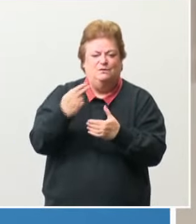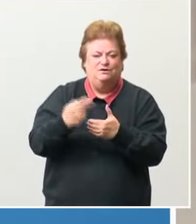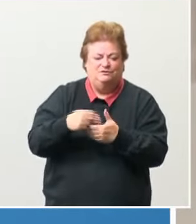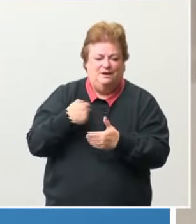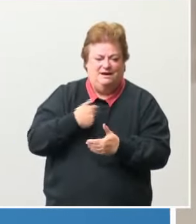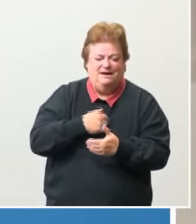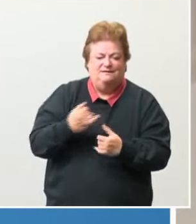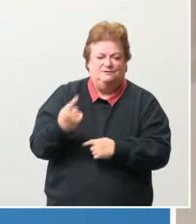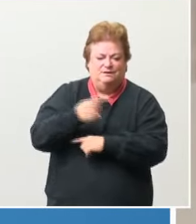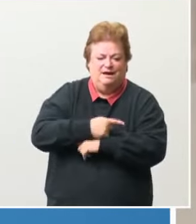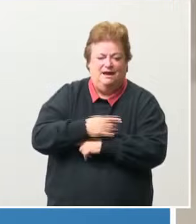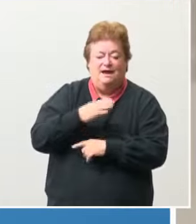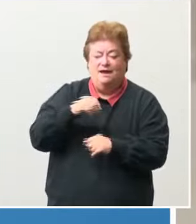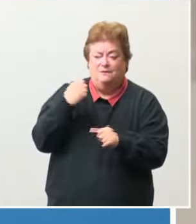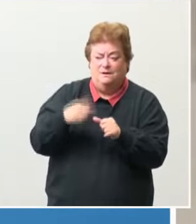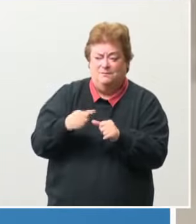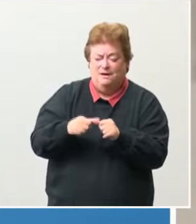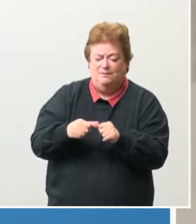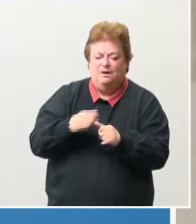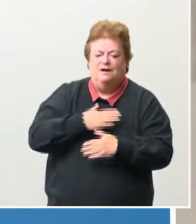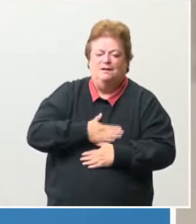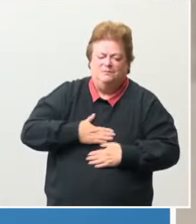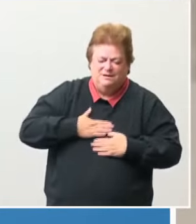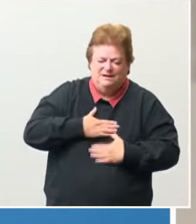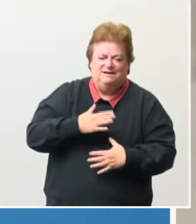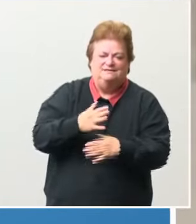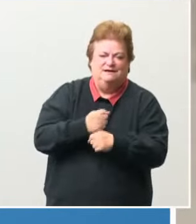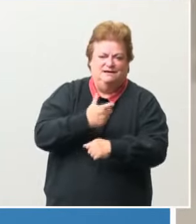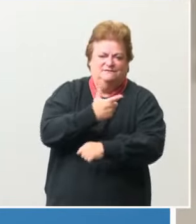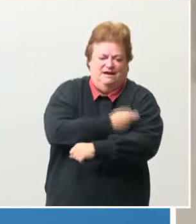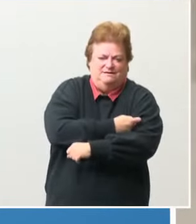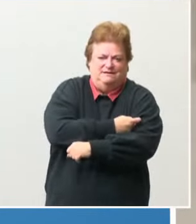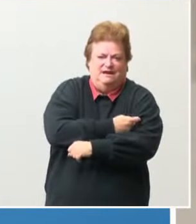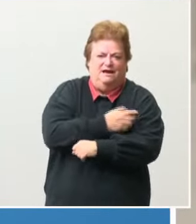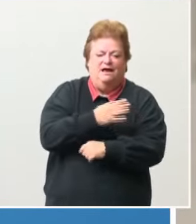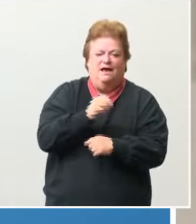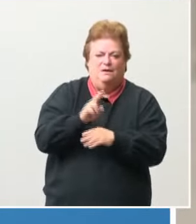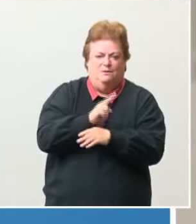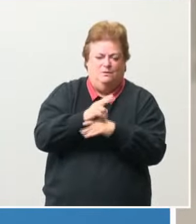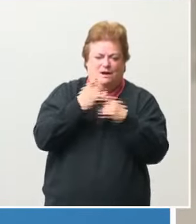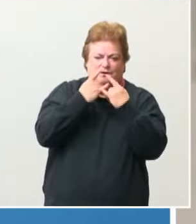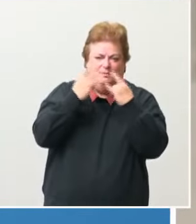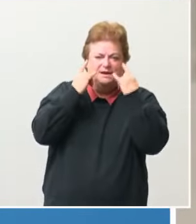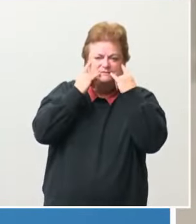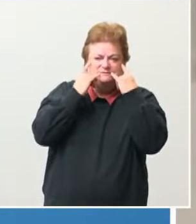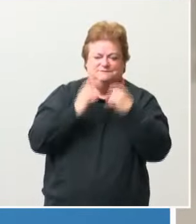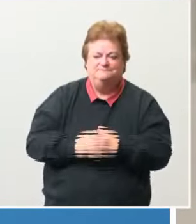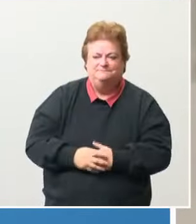Joining us today, and remember, please get vaccinated and wear your mask.